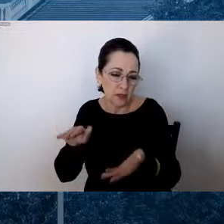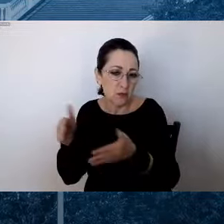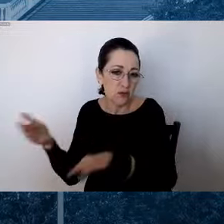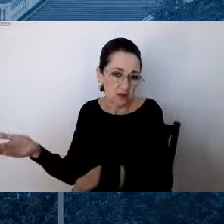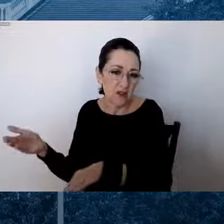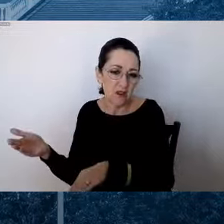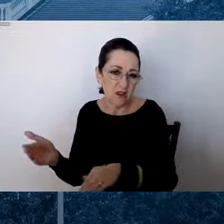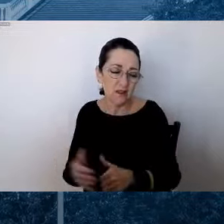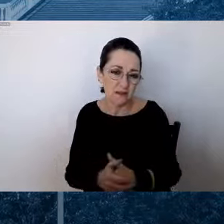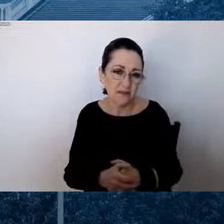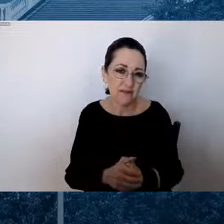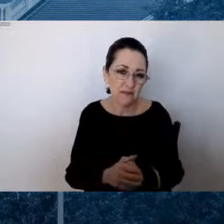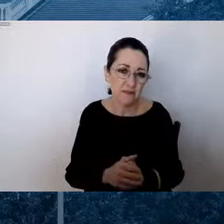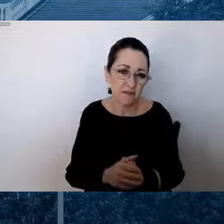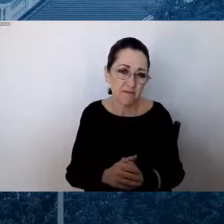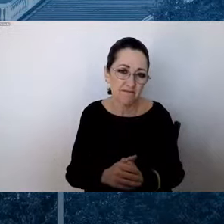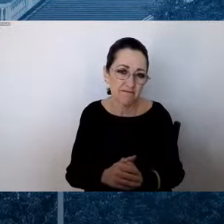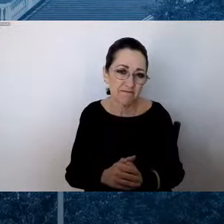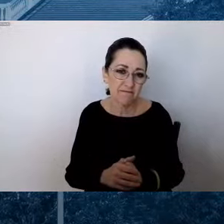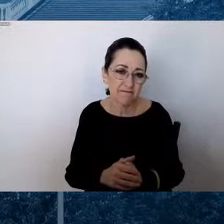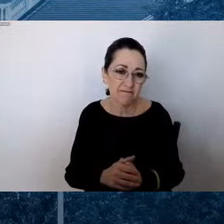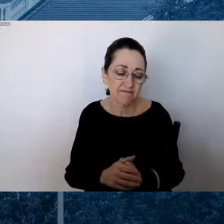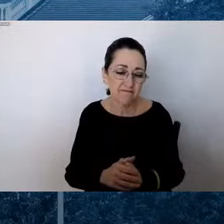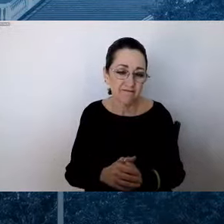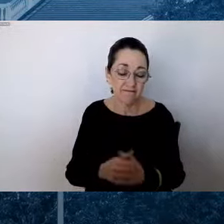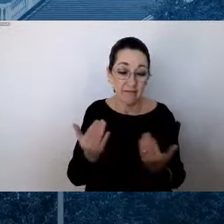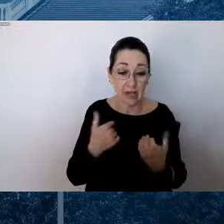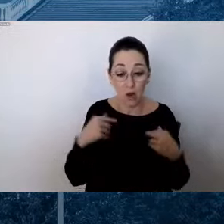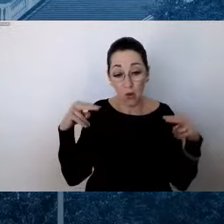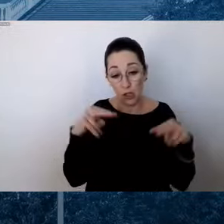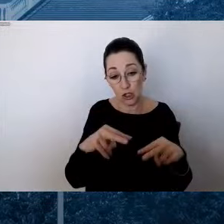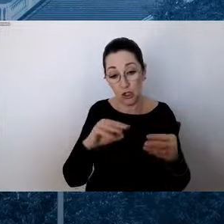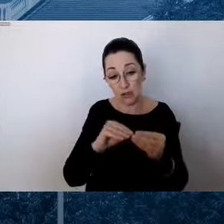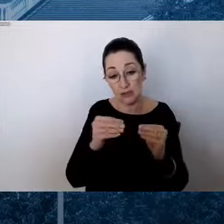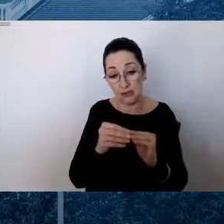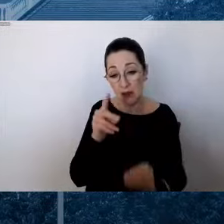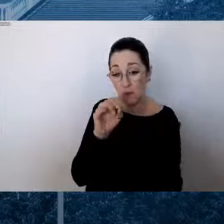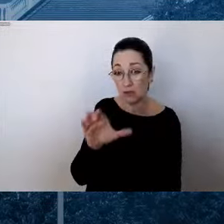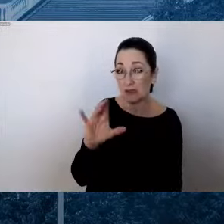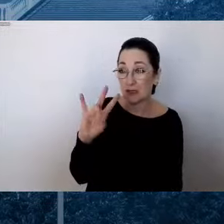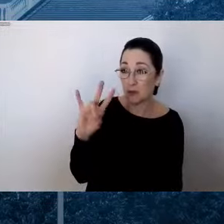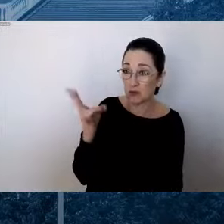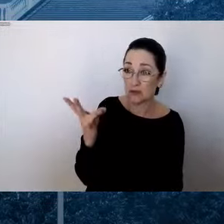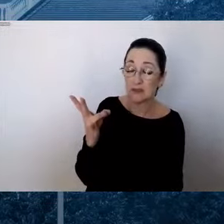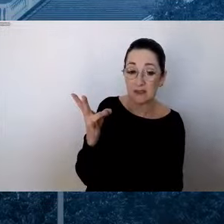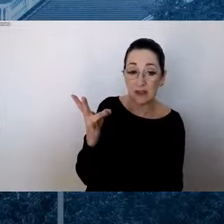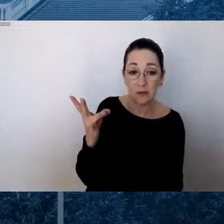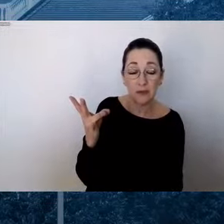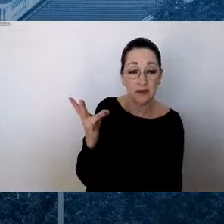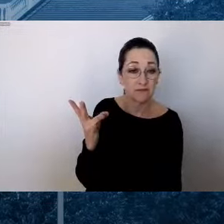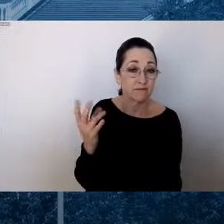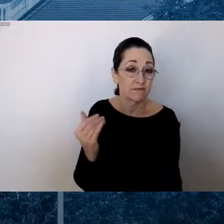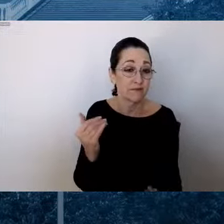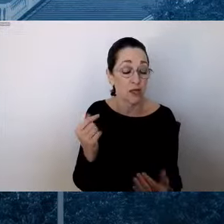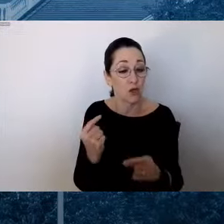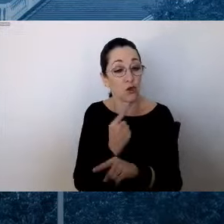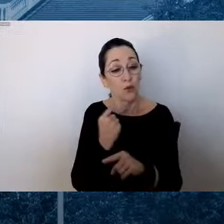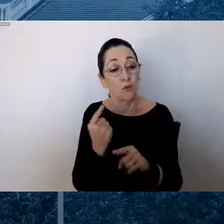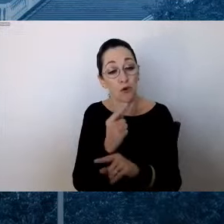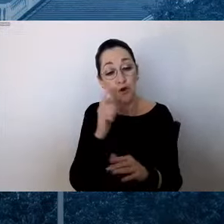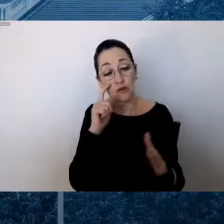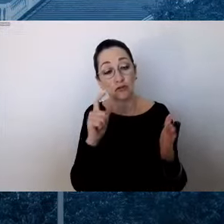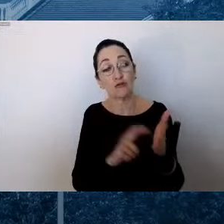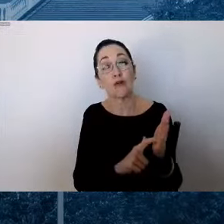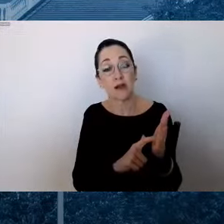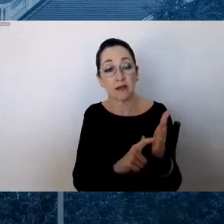at the data for December 7th. And I guess it's really appropriate to recognize,